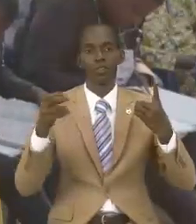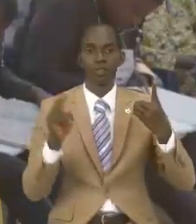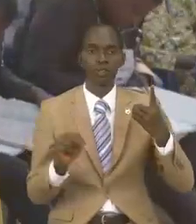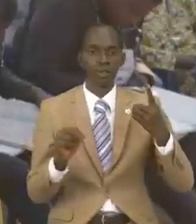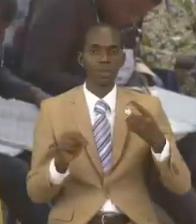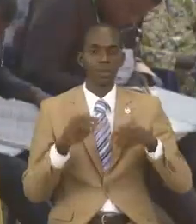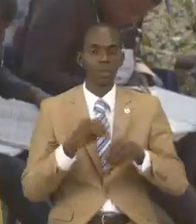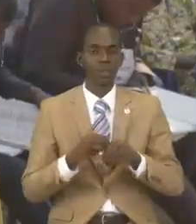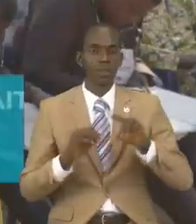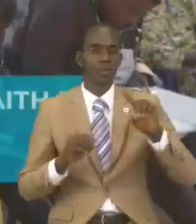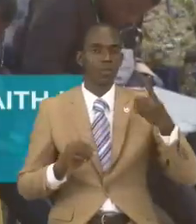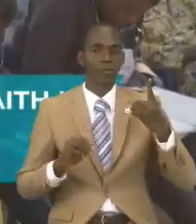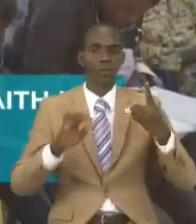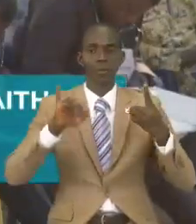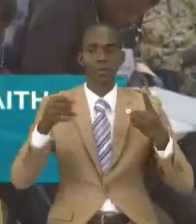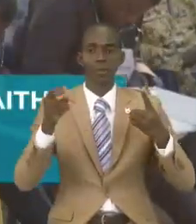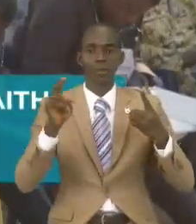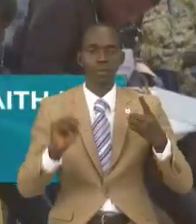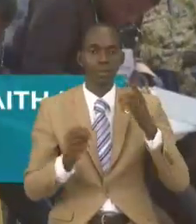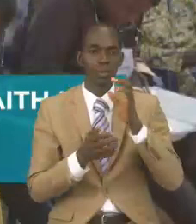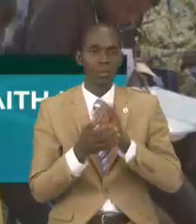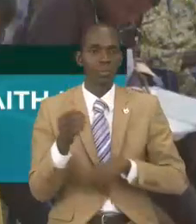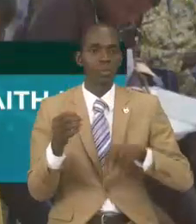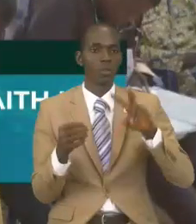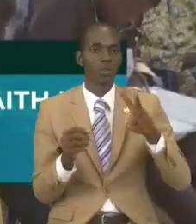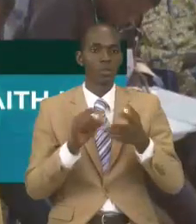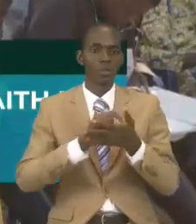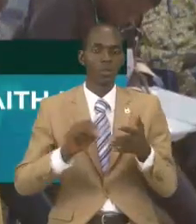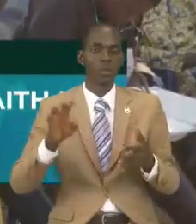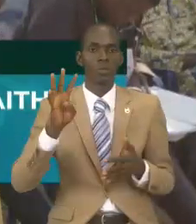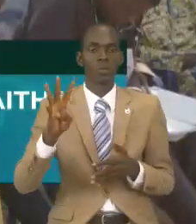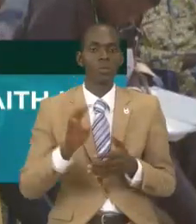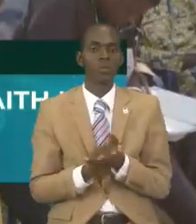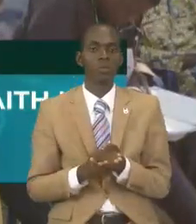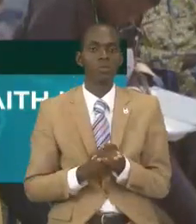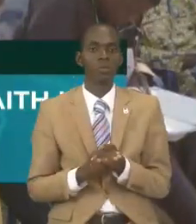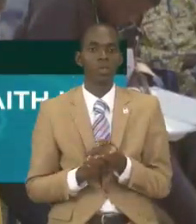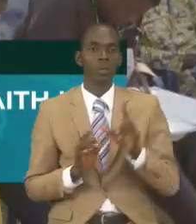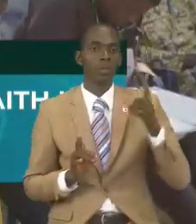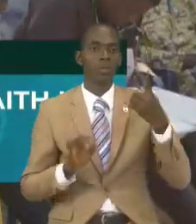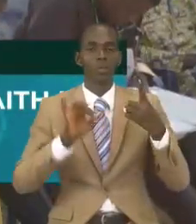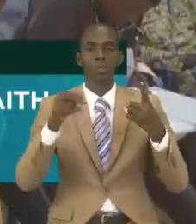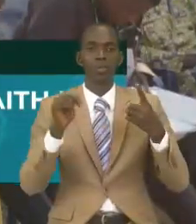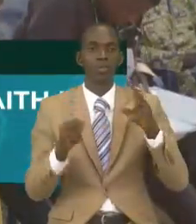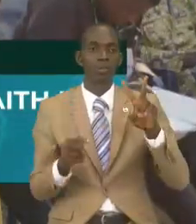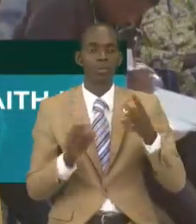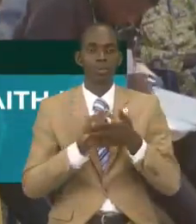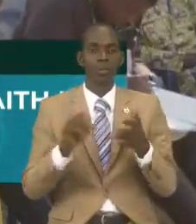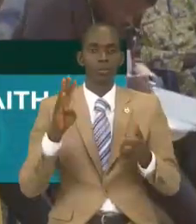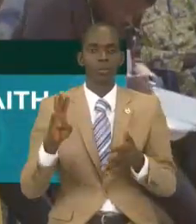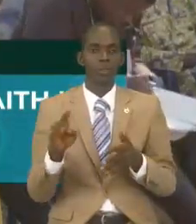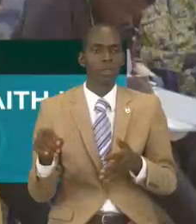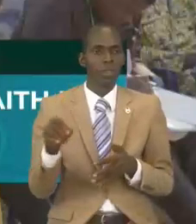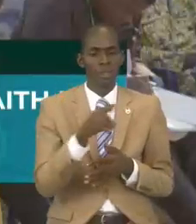chapter 2, reading from verse 4, he that says, I know